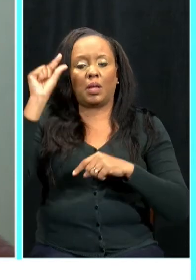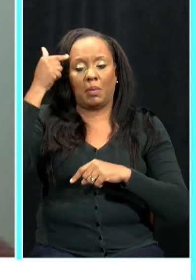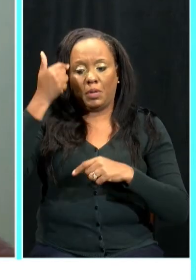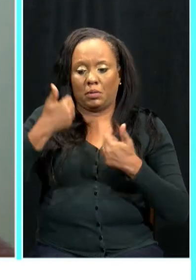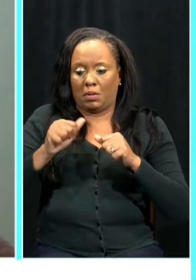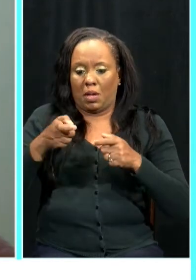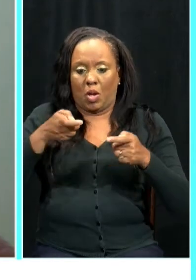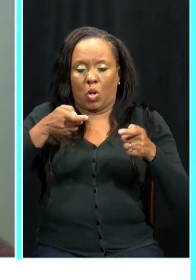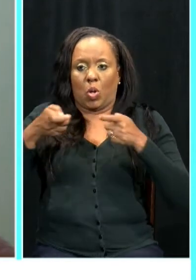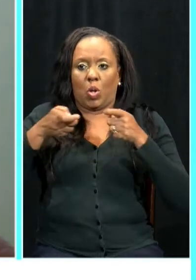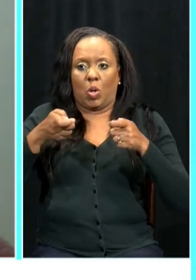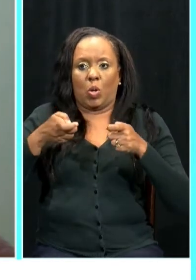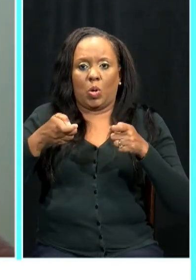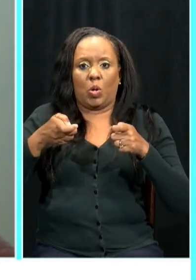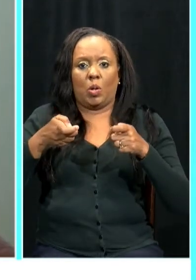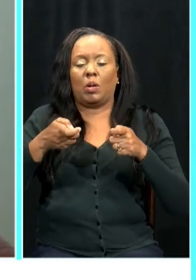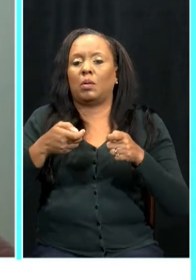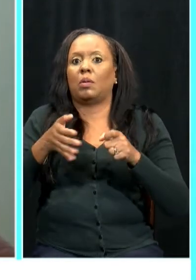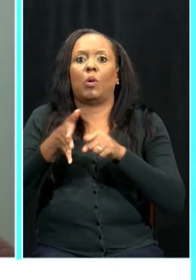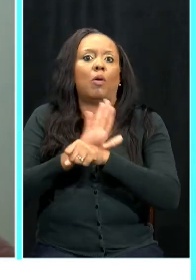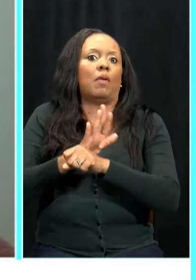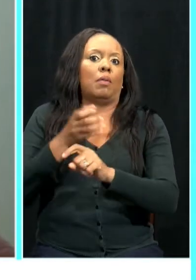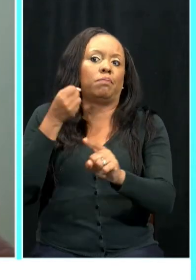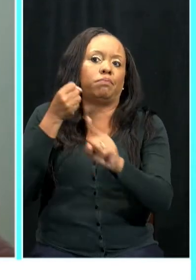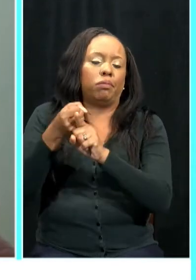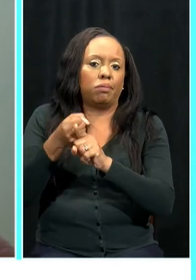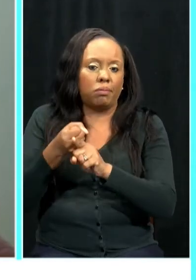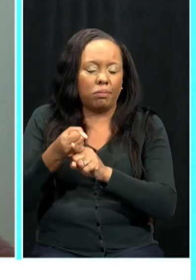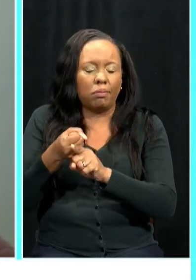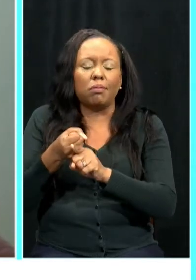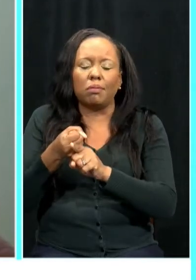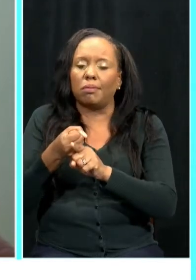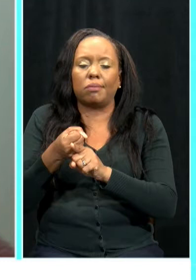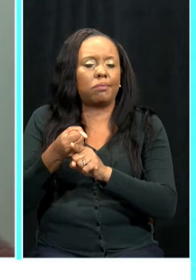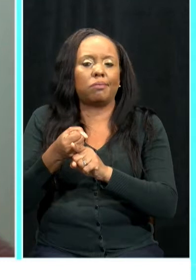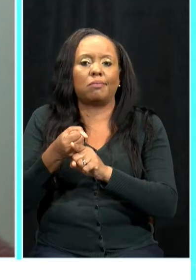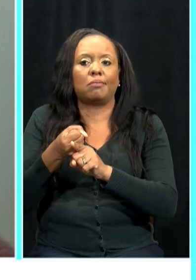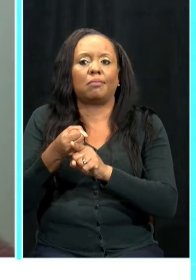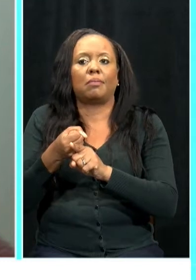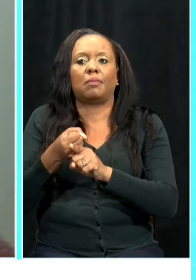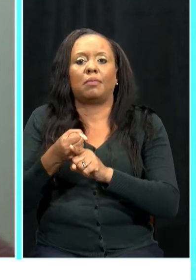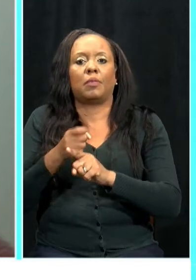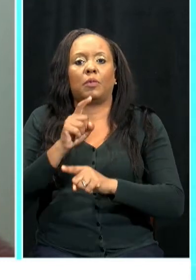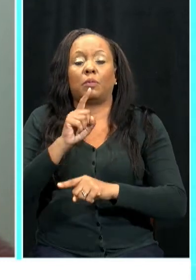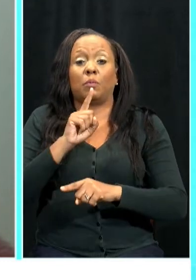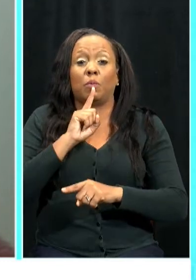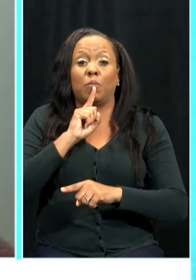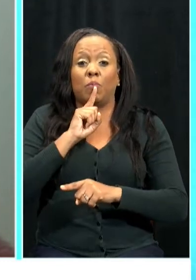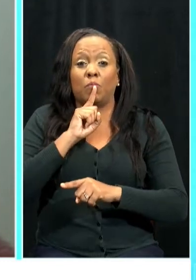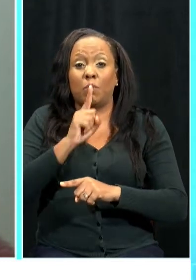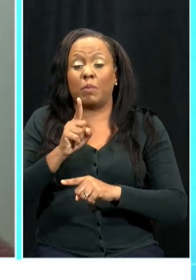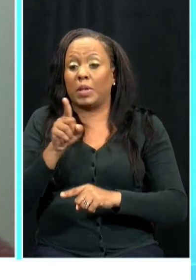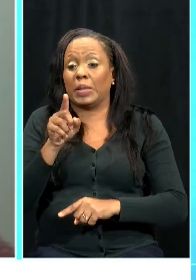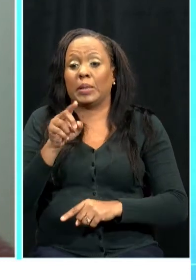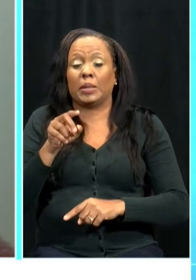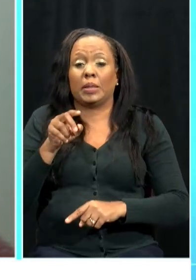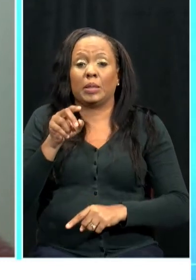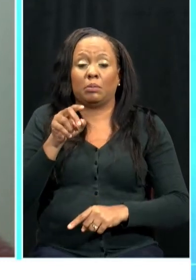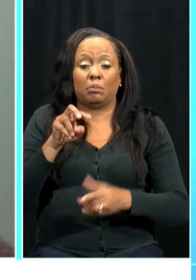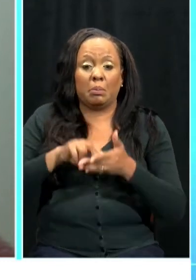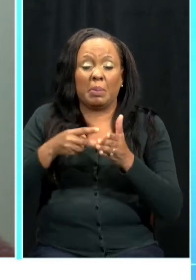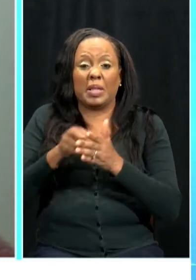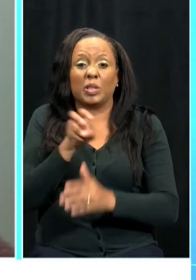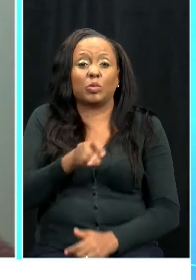that, we were hit by the COVID-19 pandemic that collapsed the entire tourism industry,